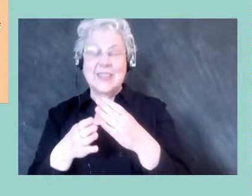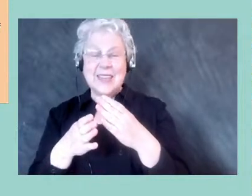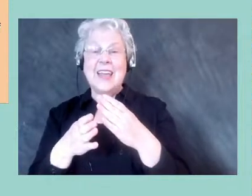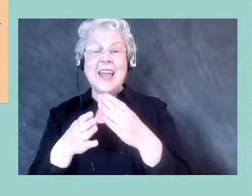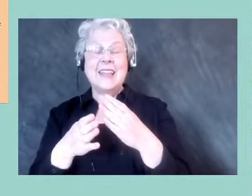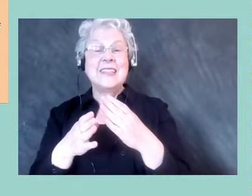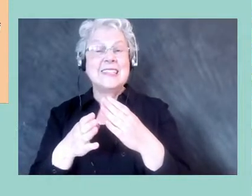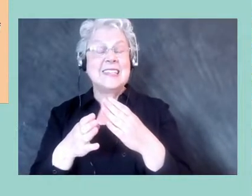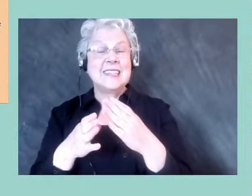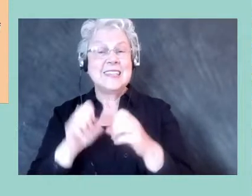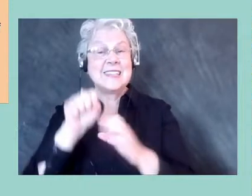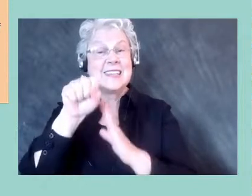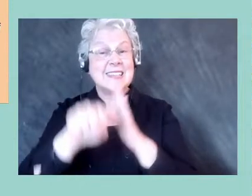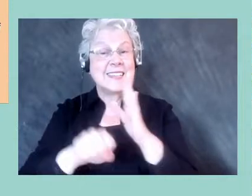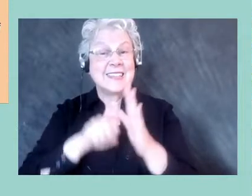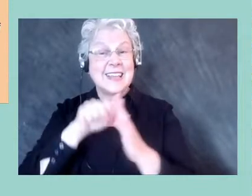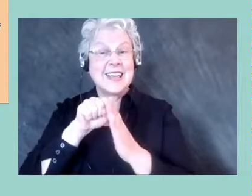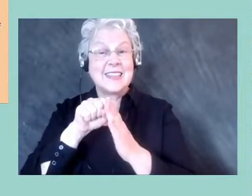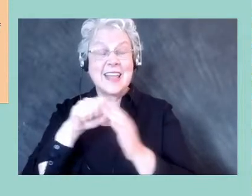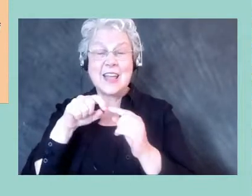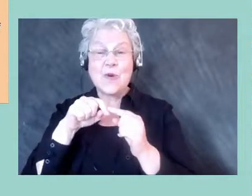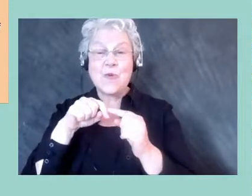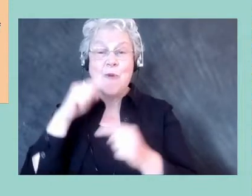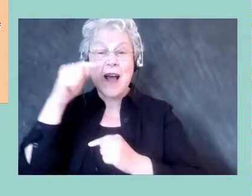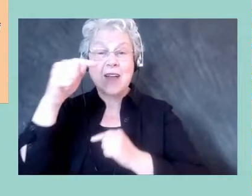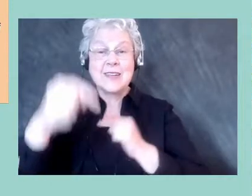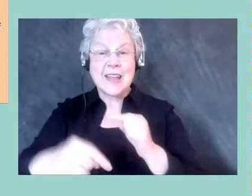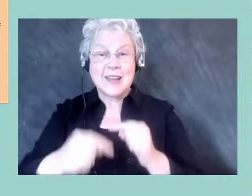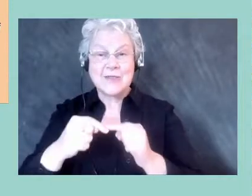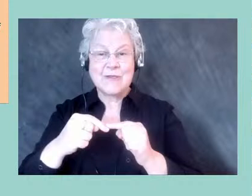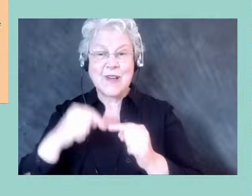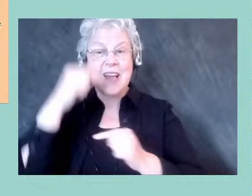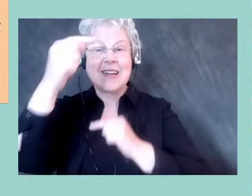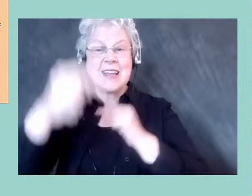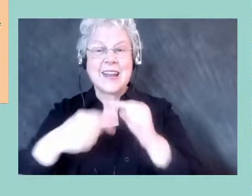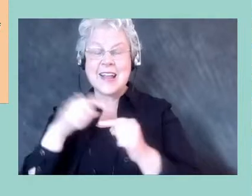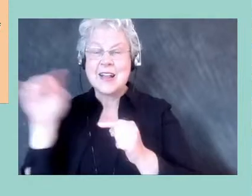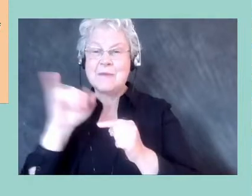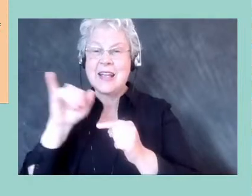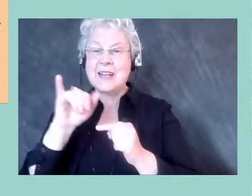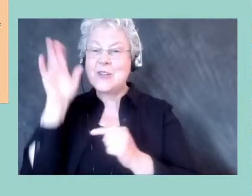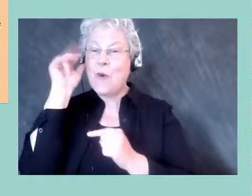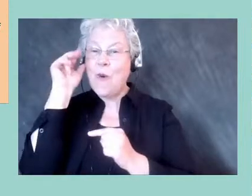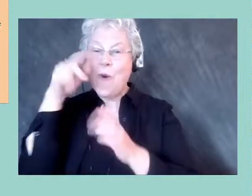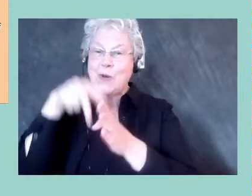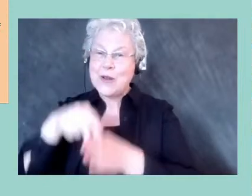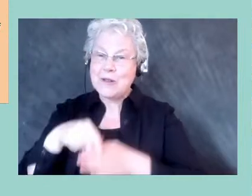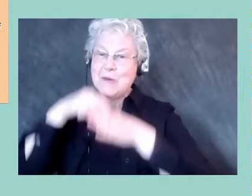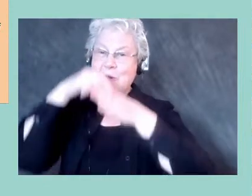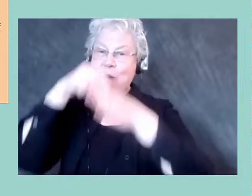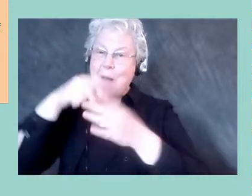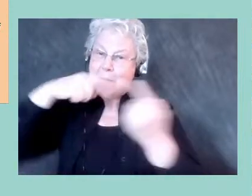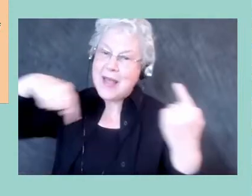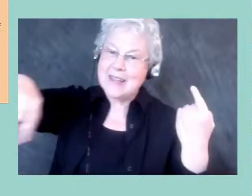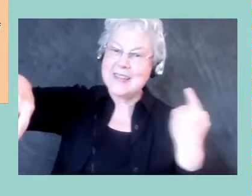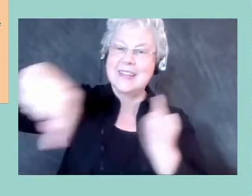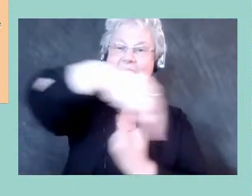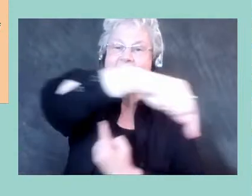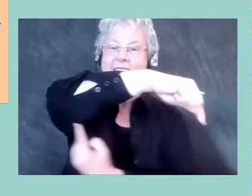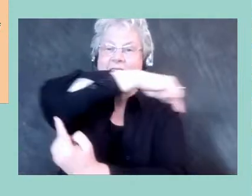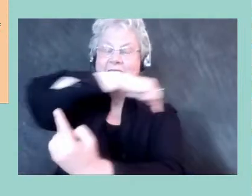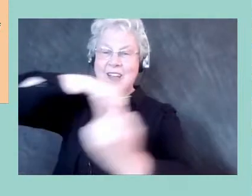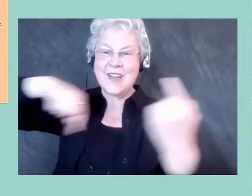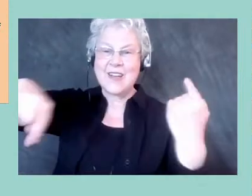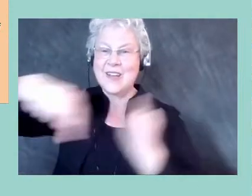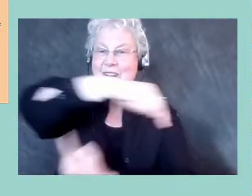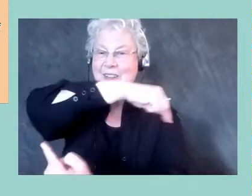through. And the seasons, they go round and round, and the painted ponies go up